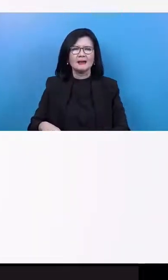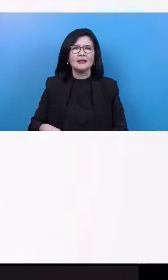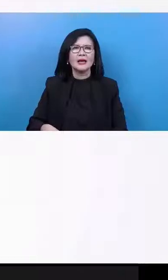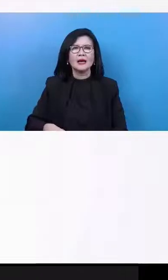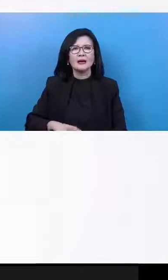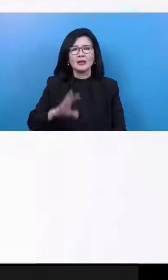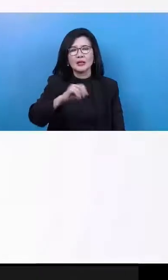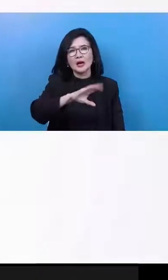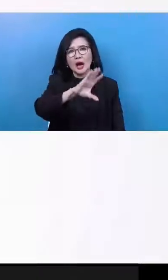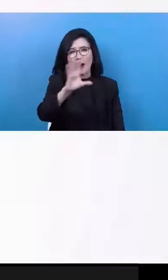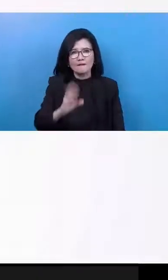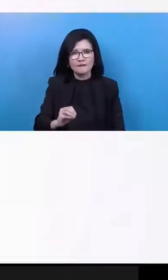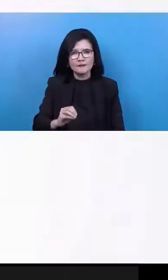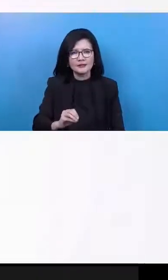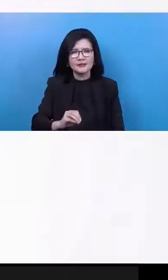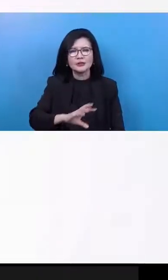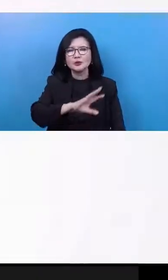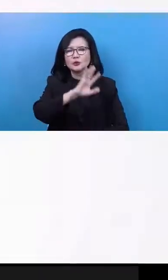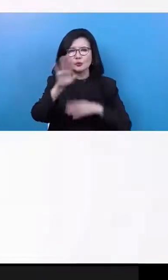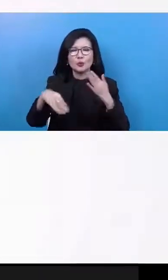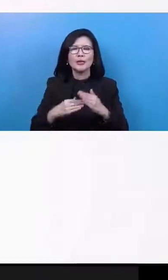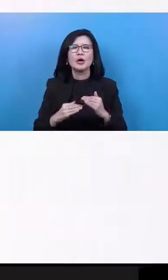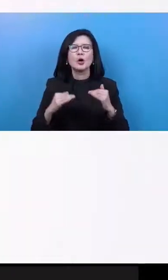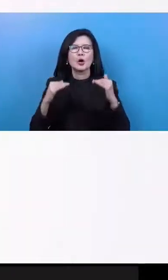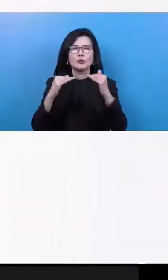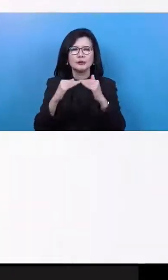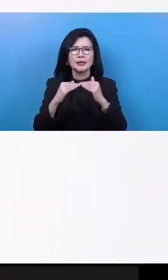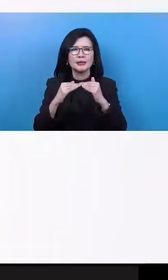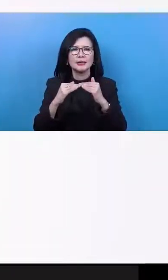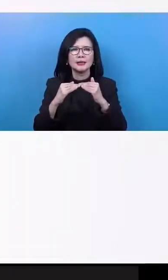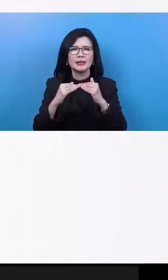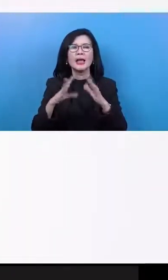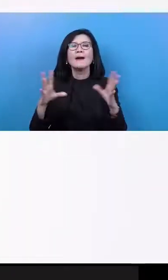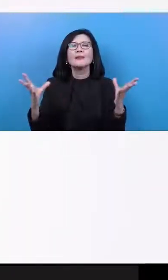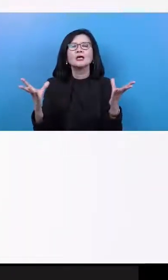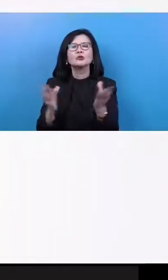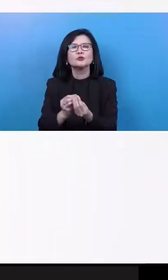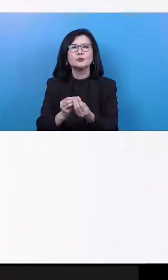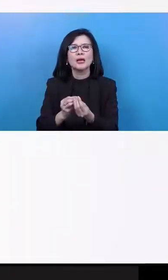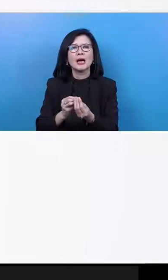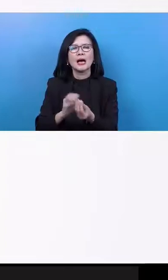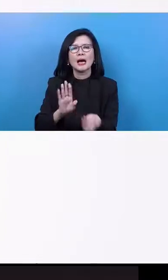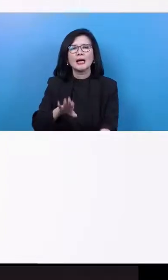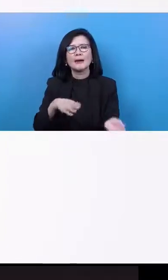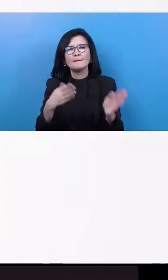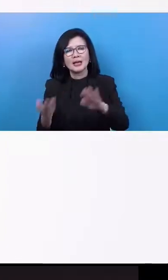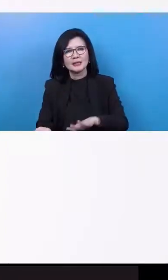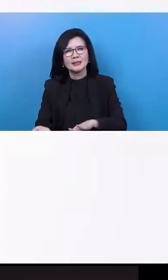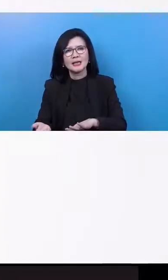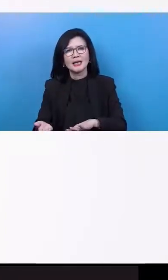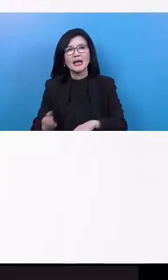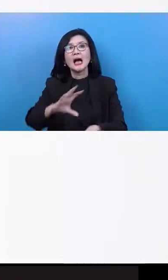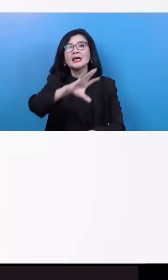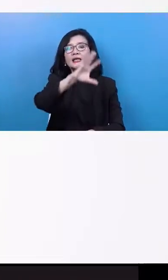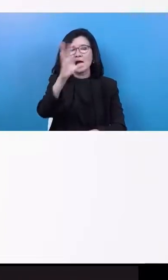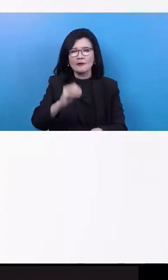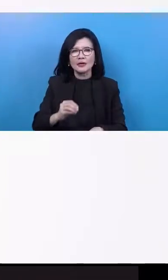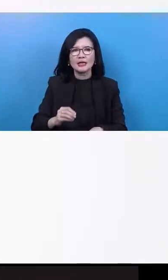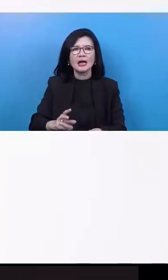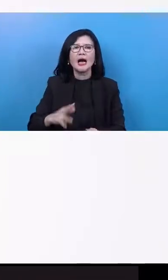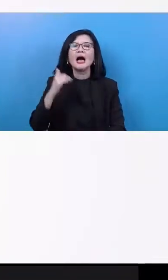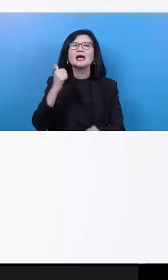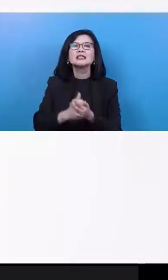constant, the death rates on Africa was actually much lower than expected, and to